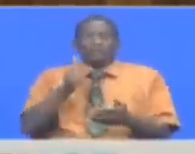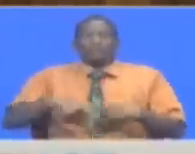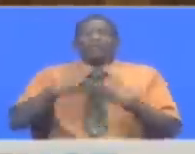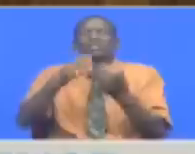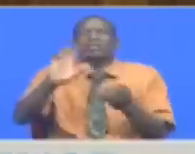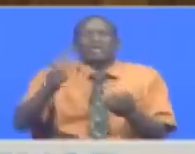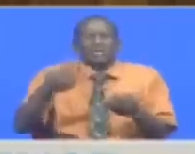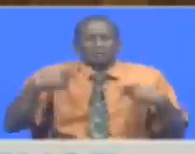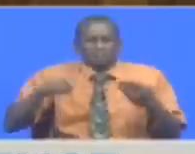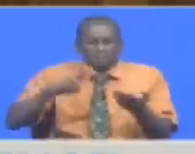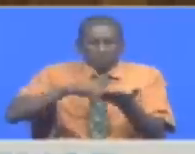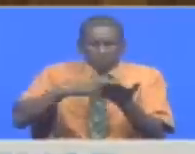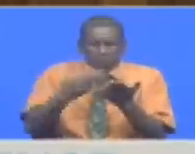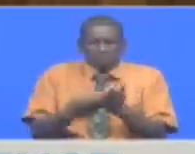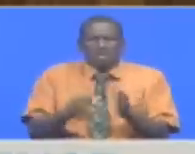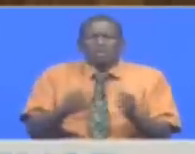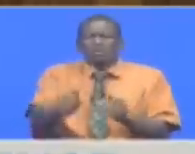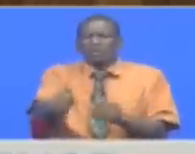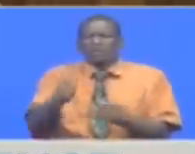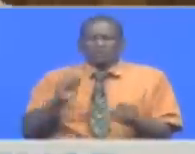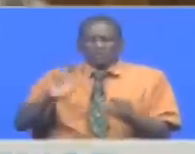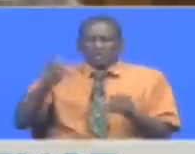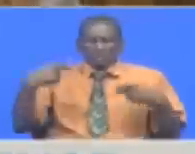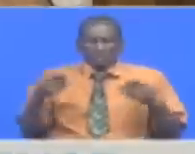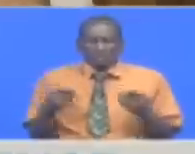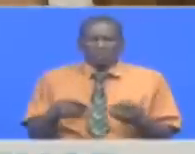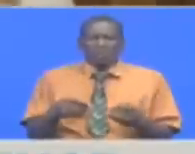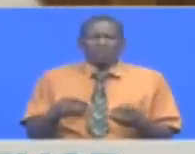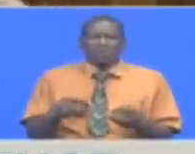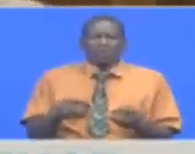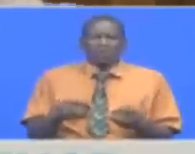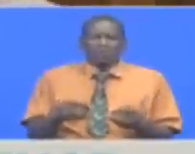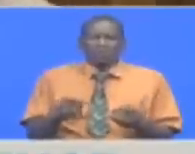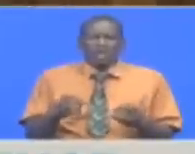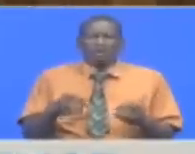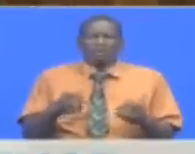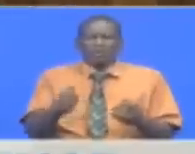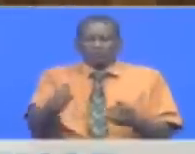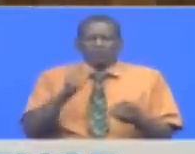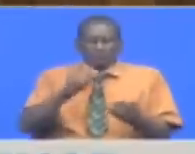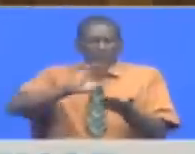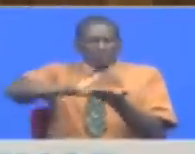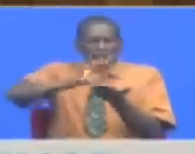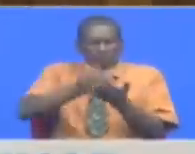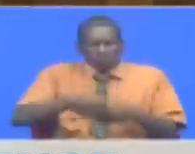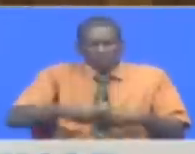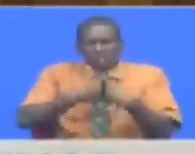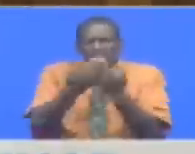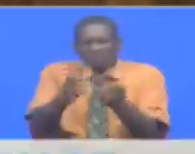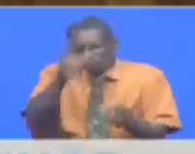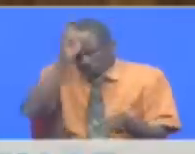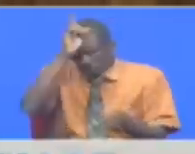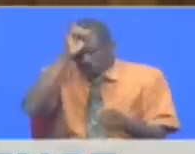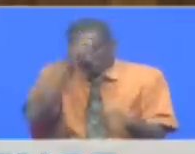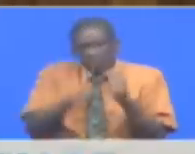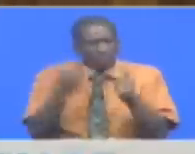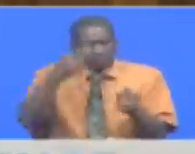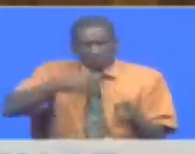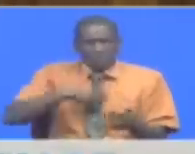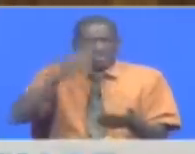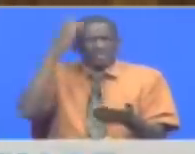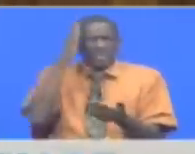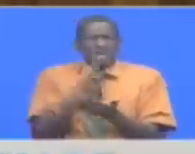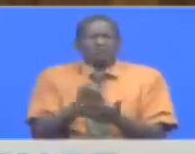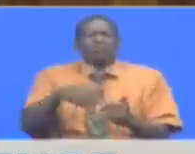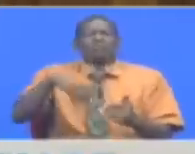equity. We have denied funds to go mashinani through the ward fund, which to me is actually a much more